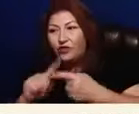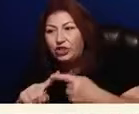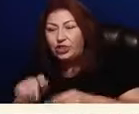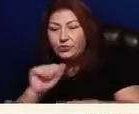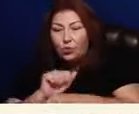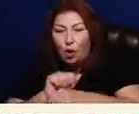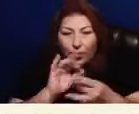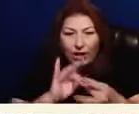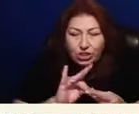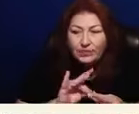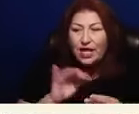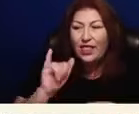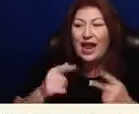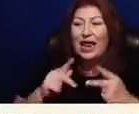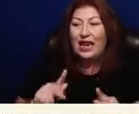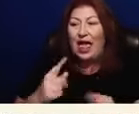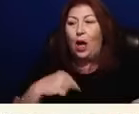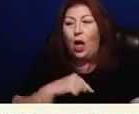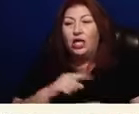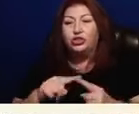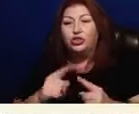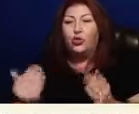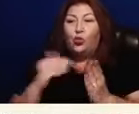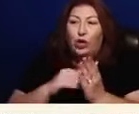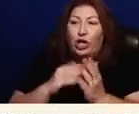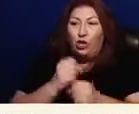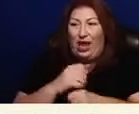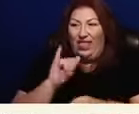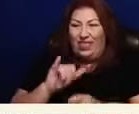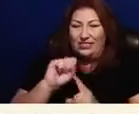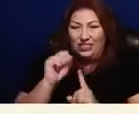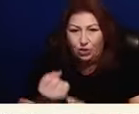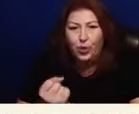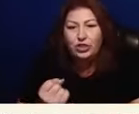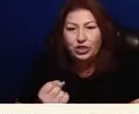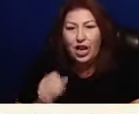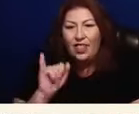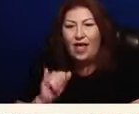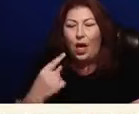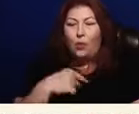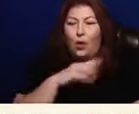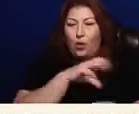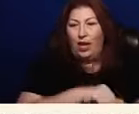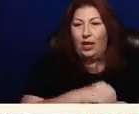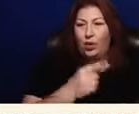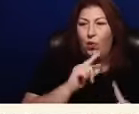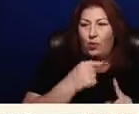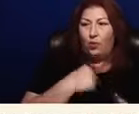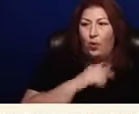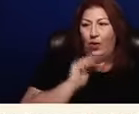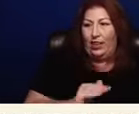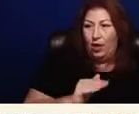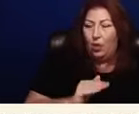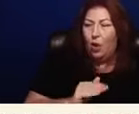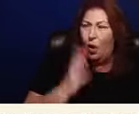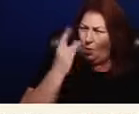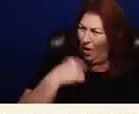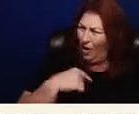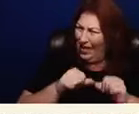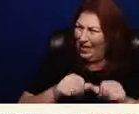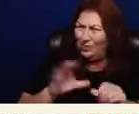relationships that allow us to recreate that situation that we were in when we were a child. It's like, why do we keep doing that? Why